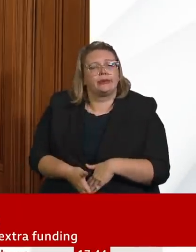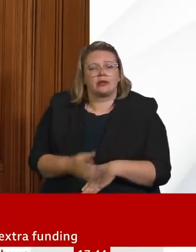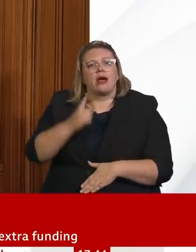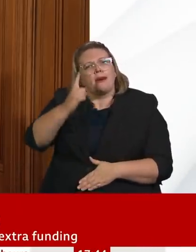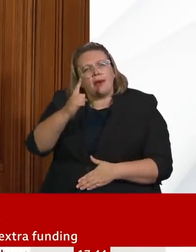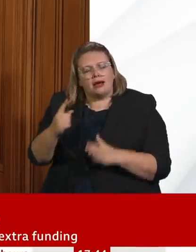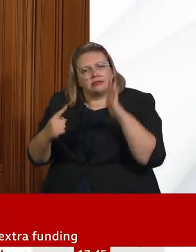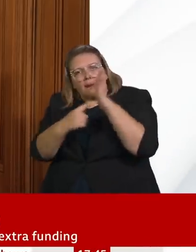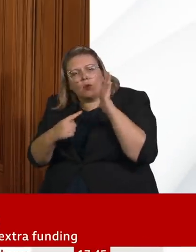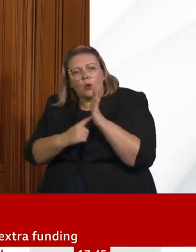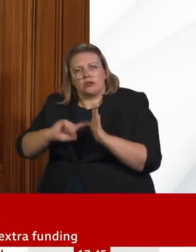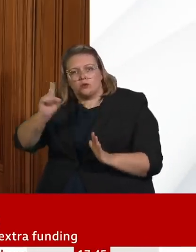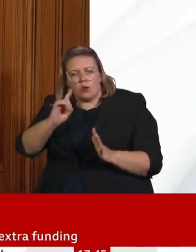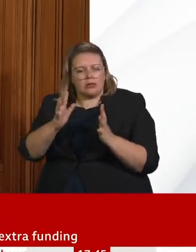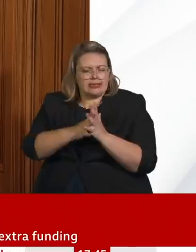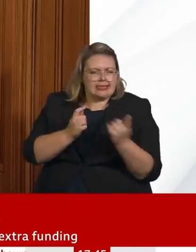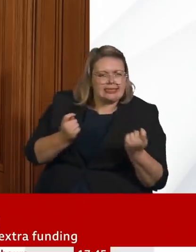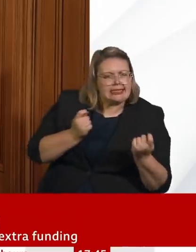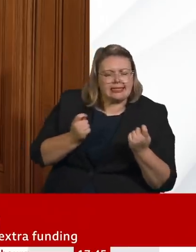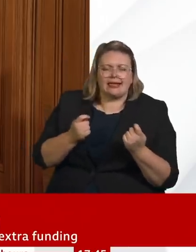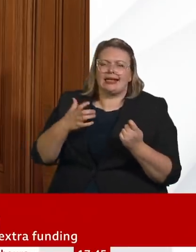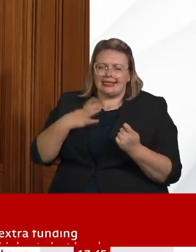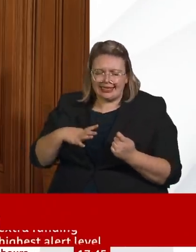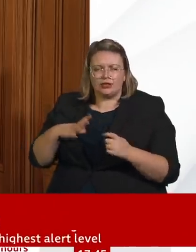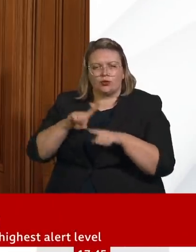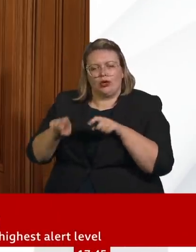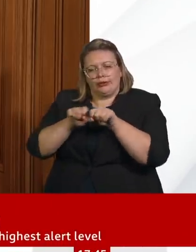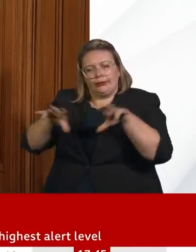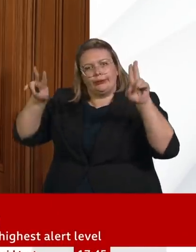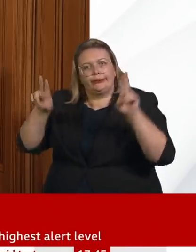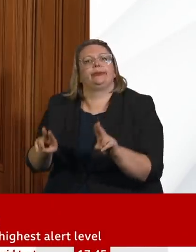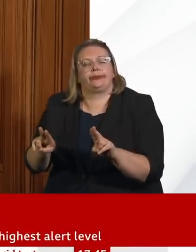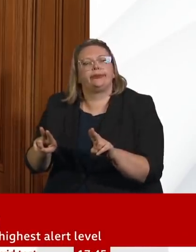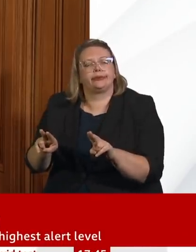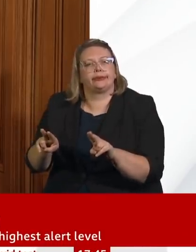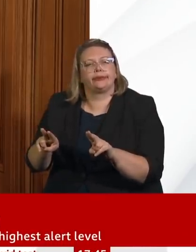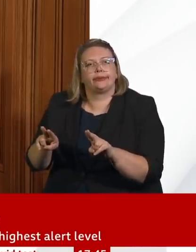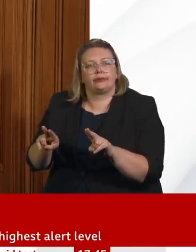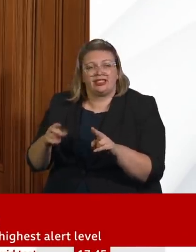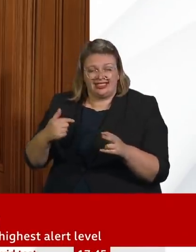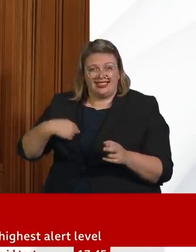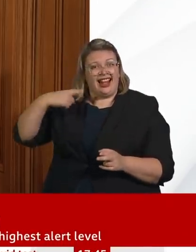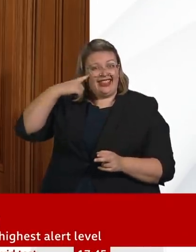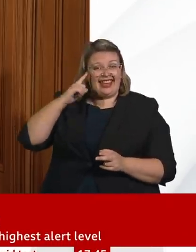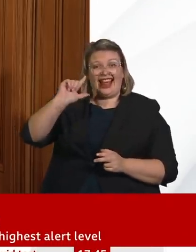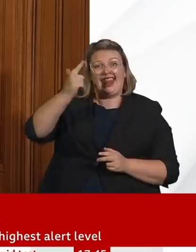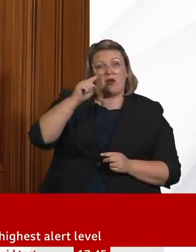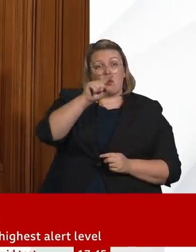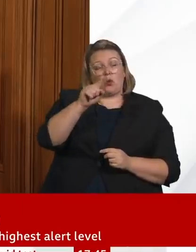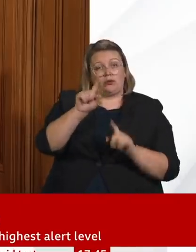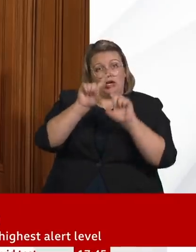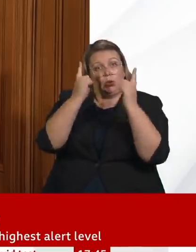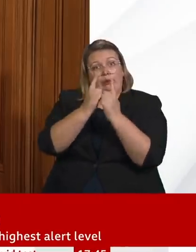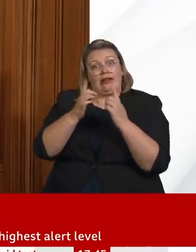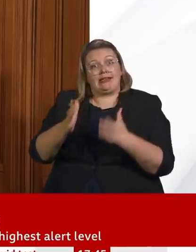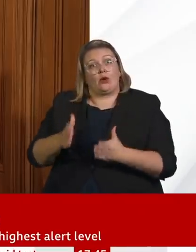to doing that is to get infection rates under control. I expect that Liverpool University hospitals will have